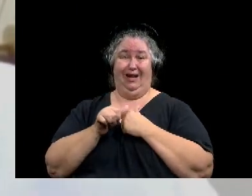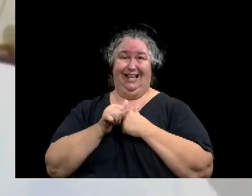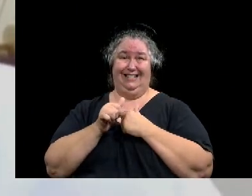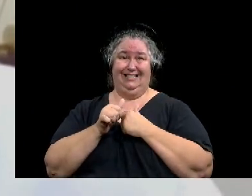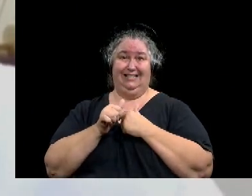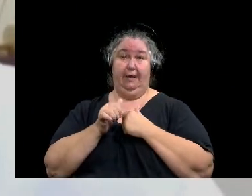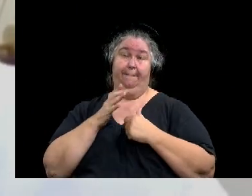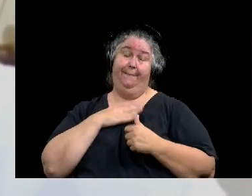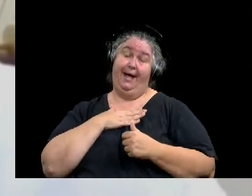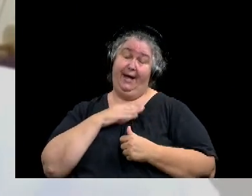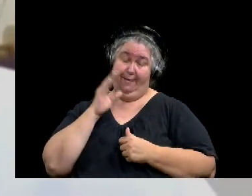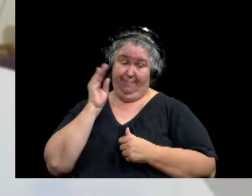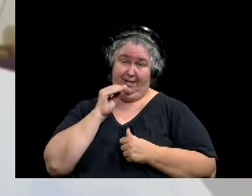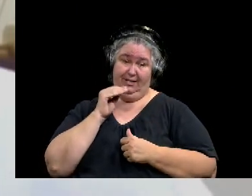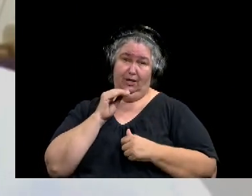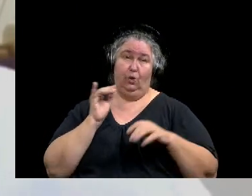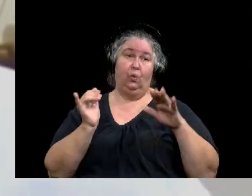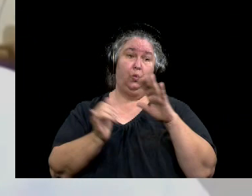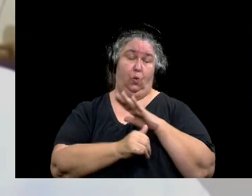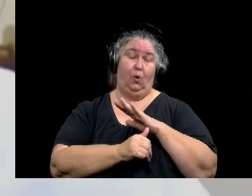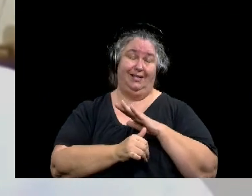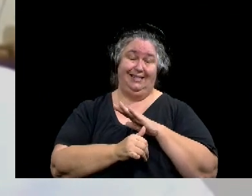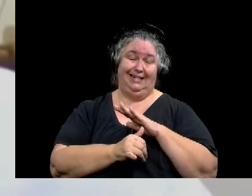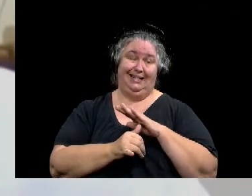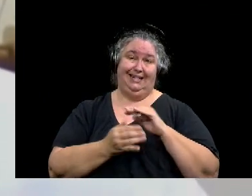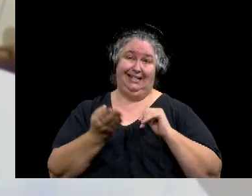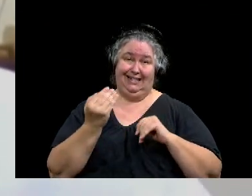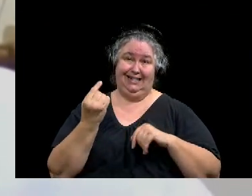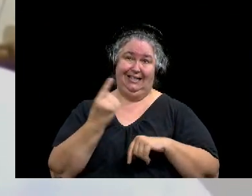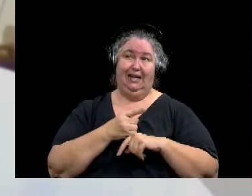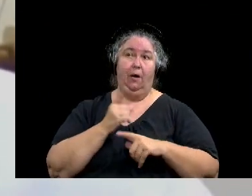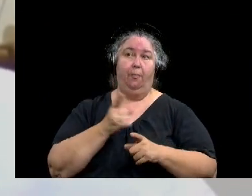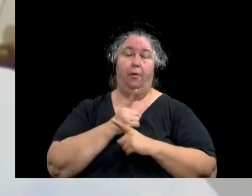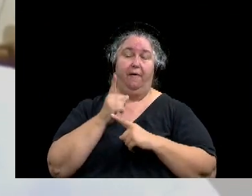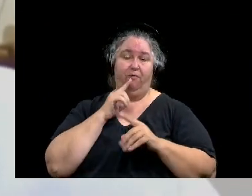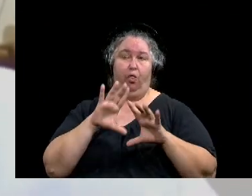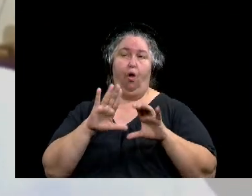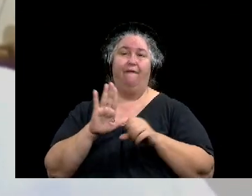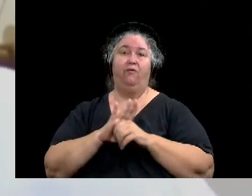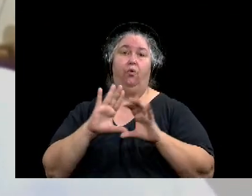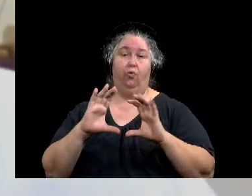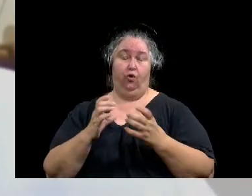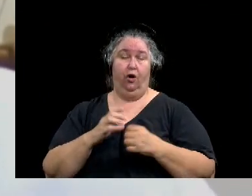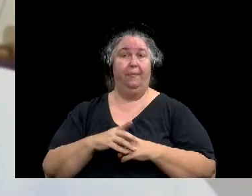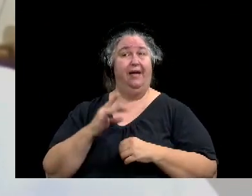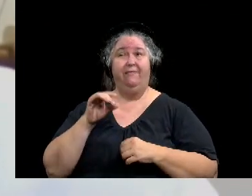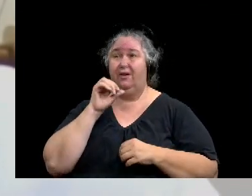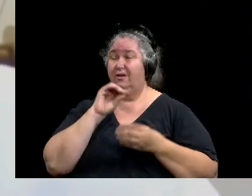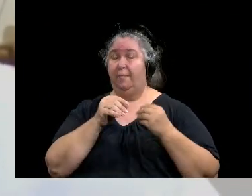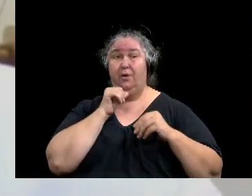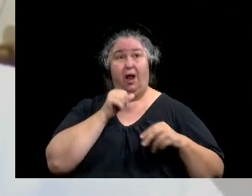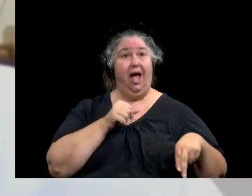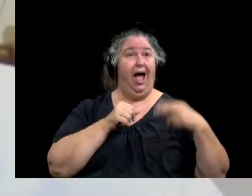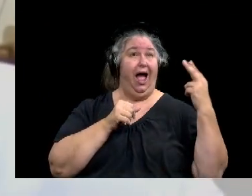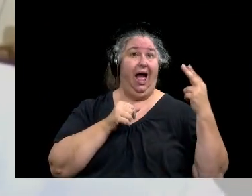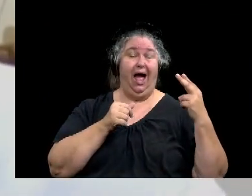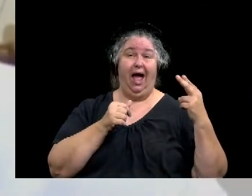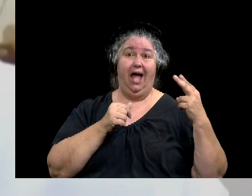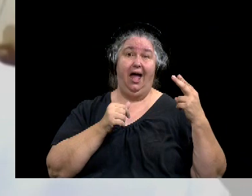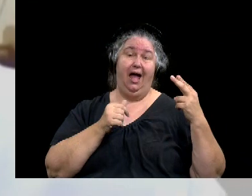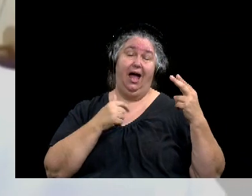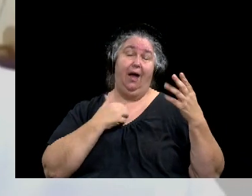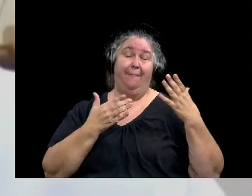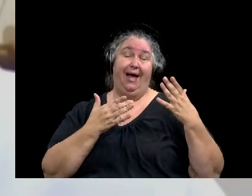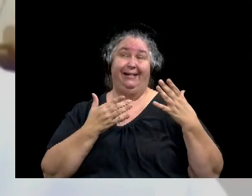my own opinion, quarantine would be appropriate for the whole group. If our numbers weren't so high, I might opine